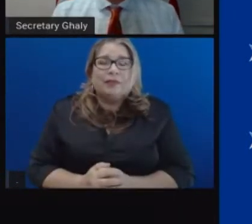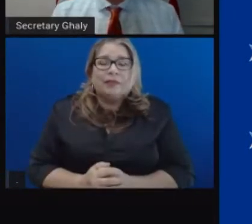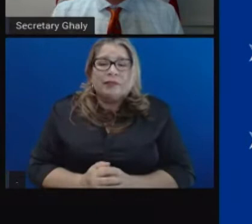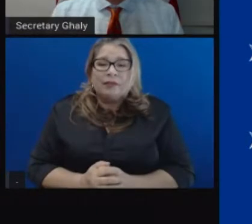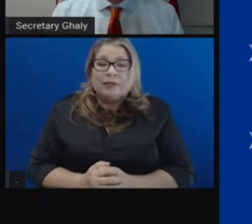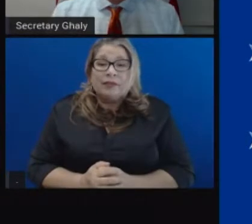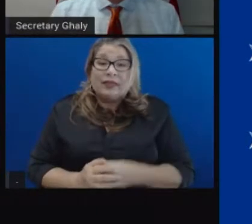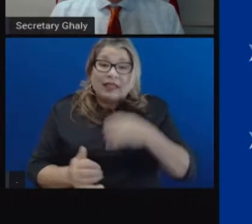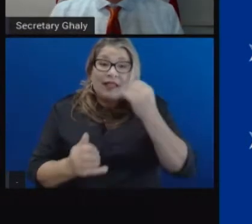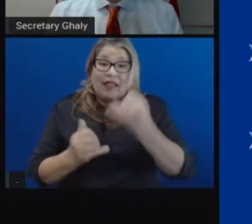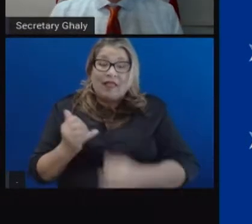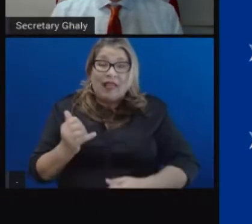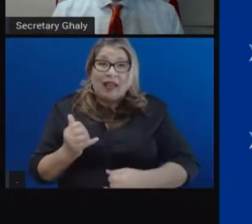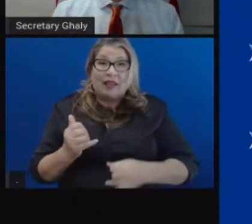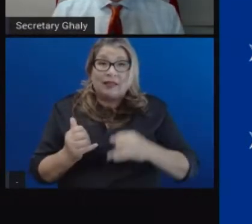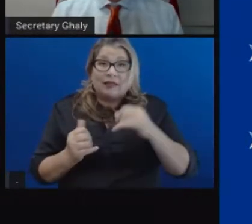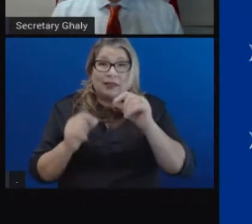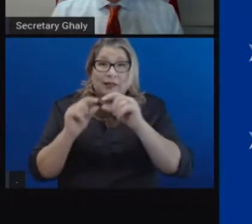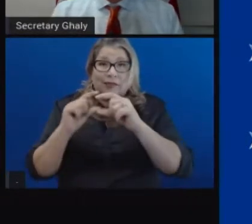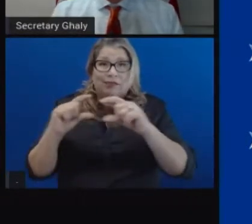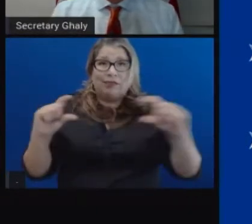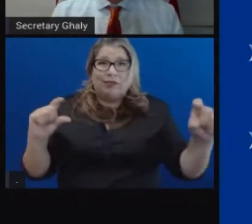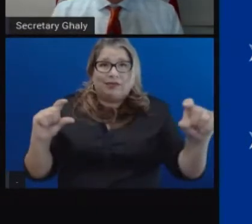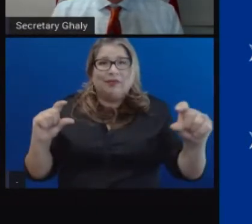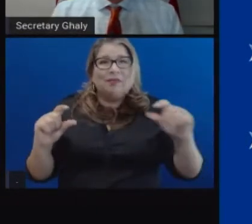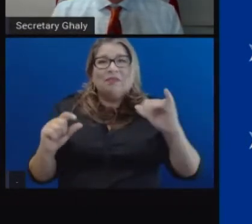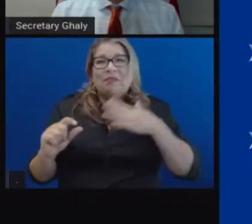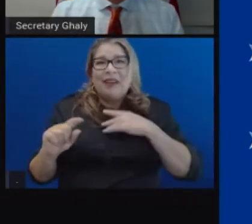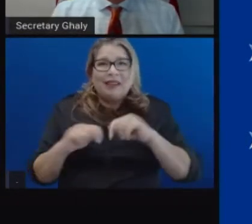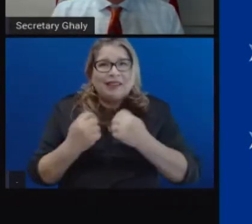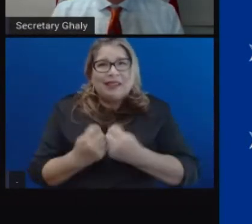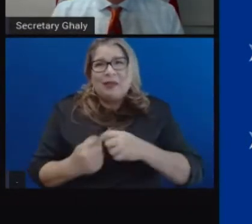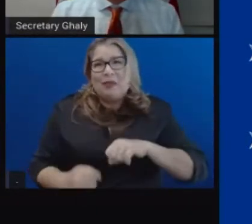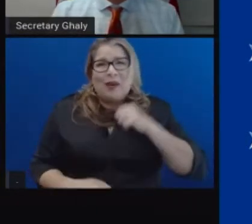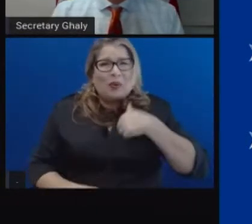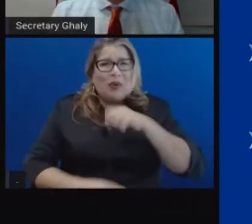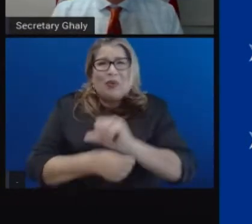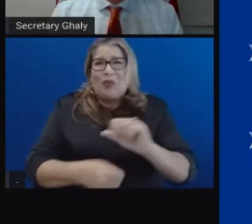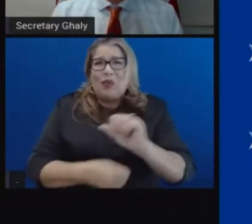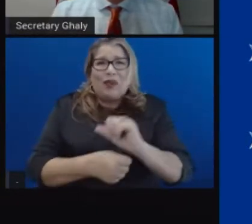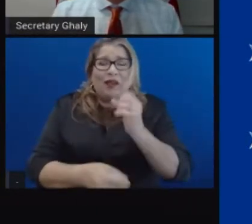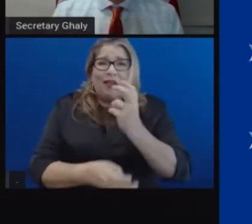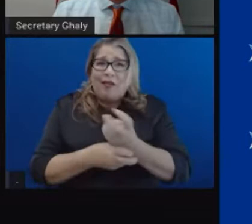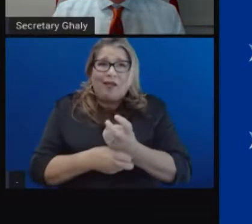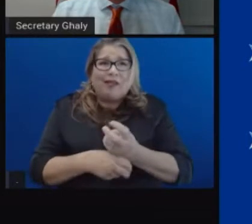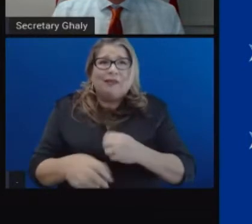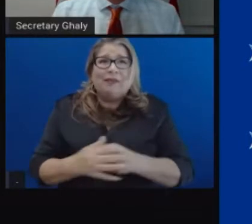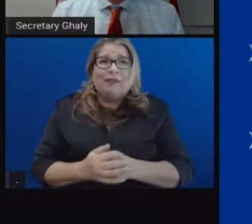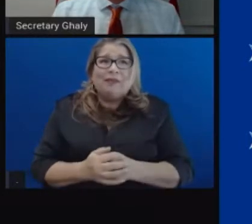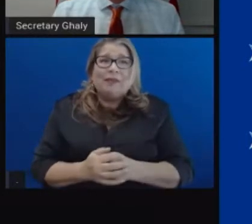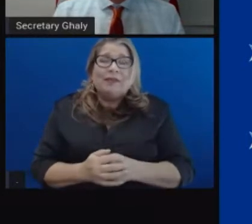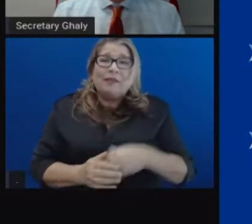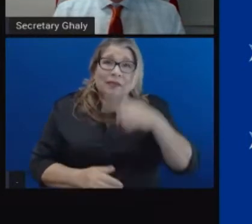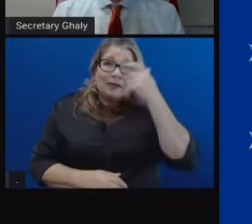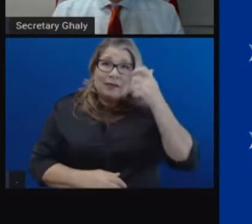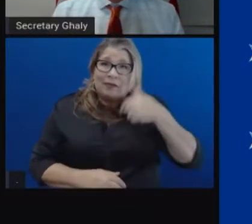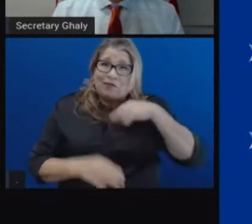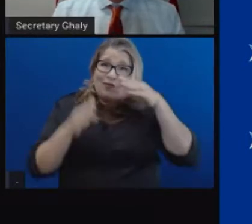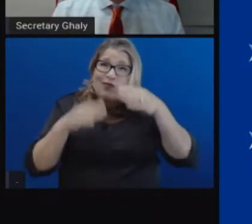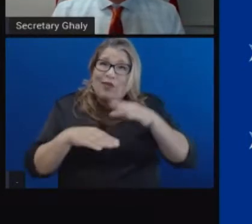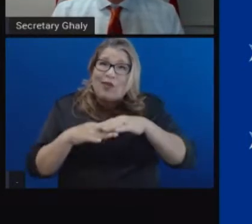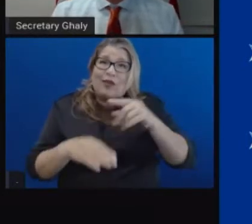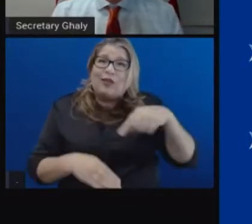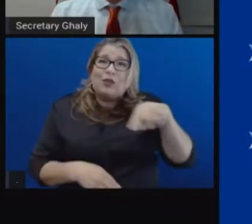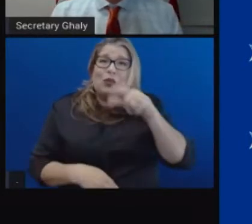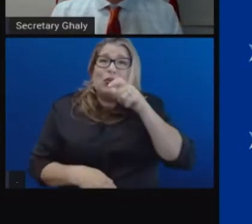there's many assisted living centers or other residential care facilities for older Californians that don't